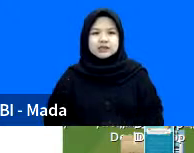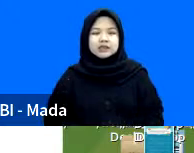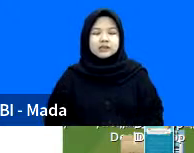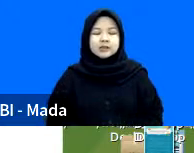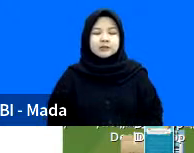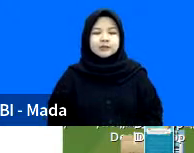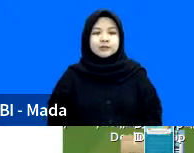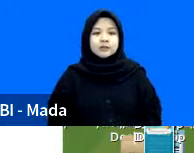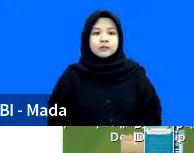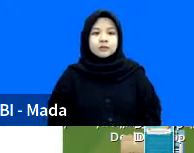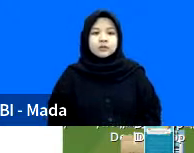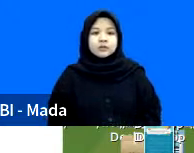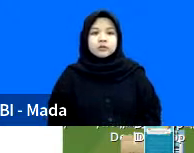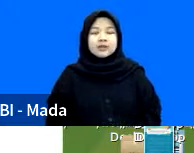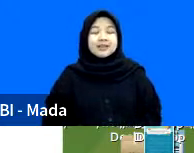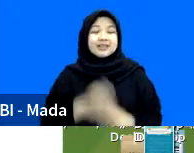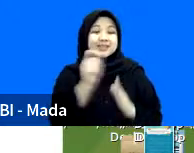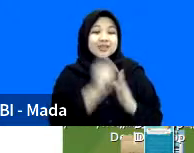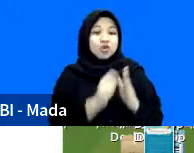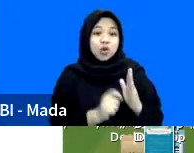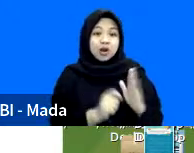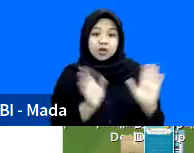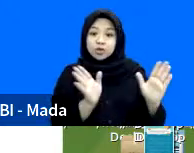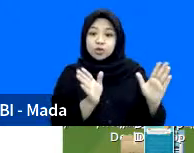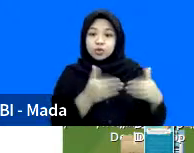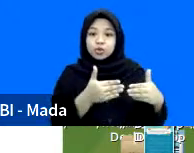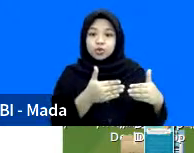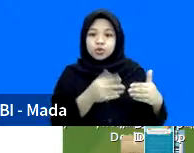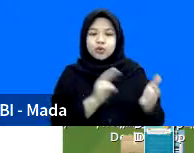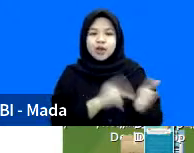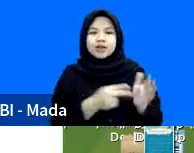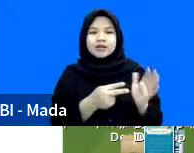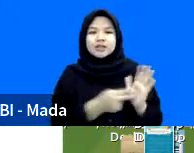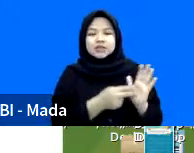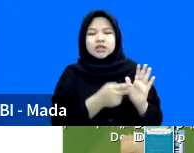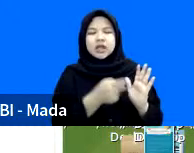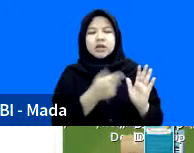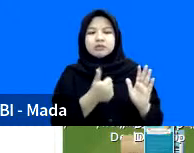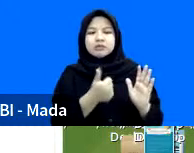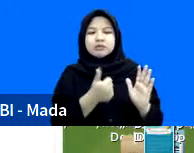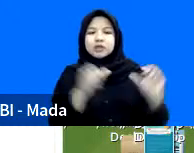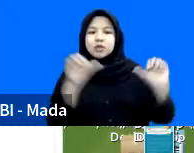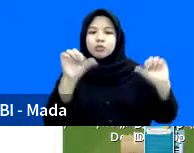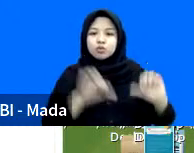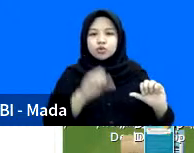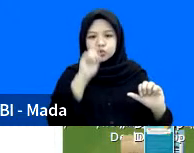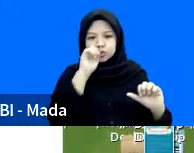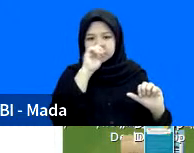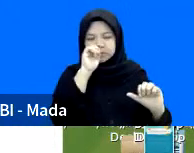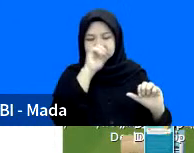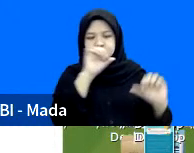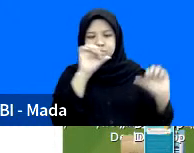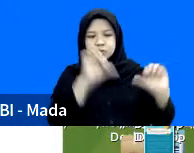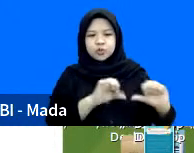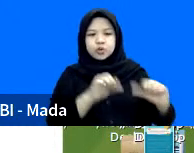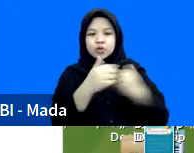closed, it will be fatal to society, not even the economy. It will be fatal to society. So right now we must think that if it's absolutely necessary